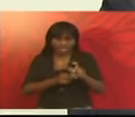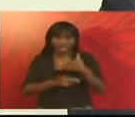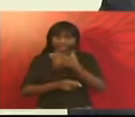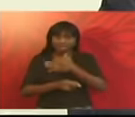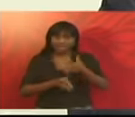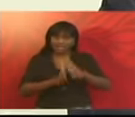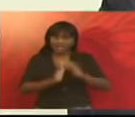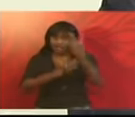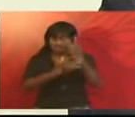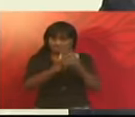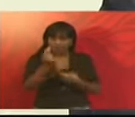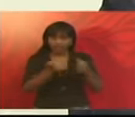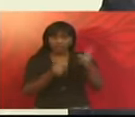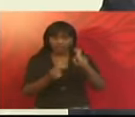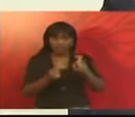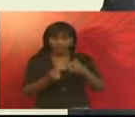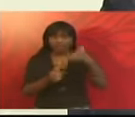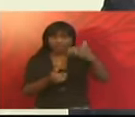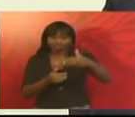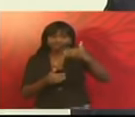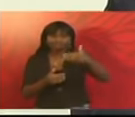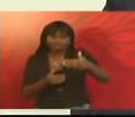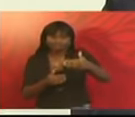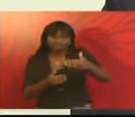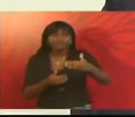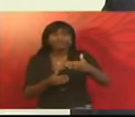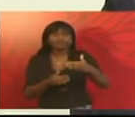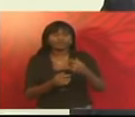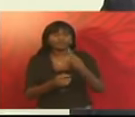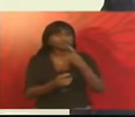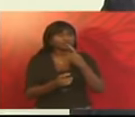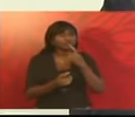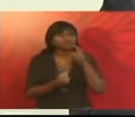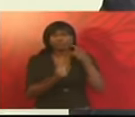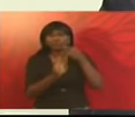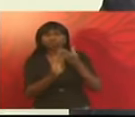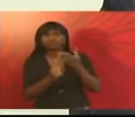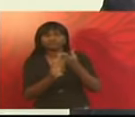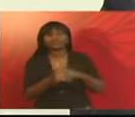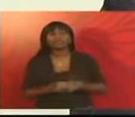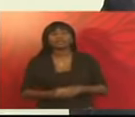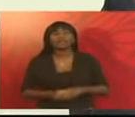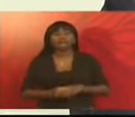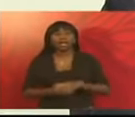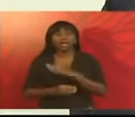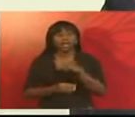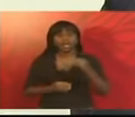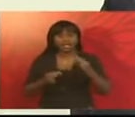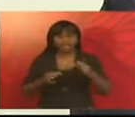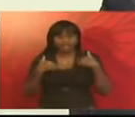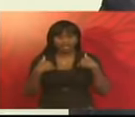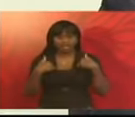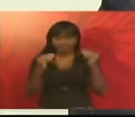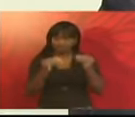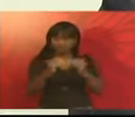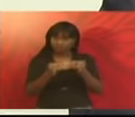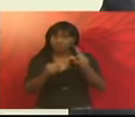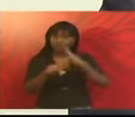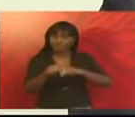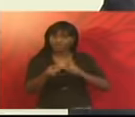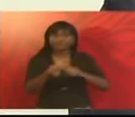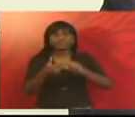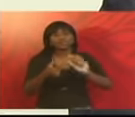both questions, one right after the other, to the relevant members of the panel. And of course, if time permits, we will facilitate a